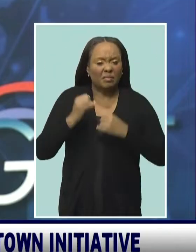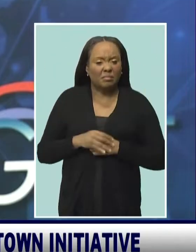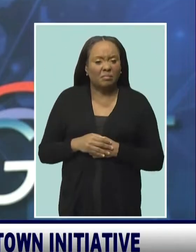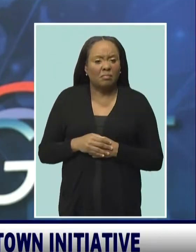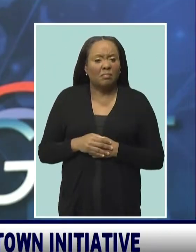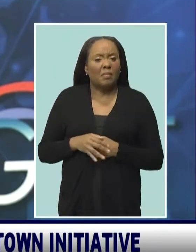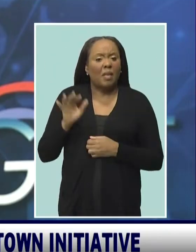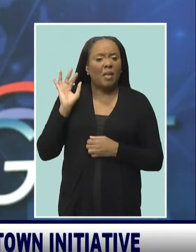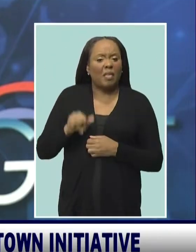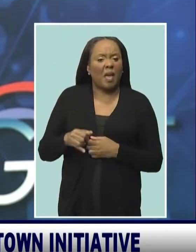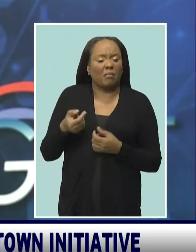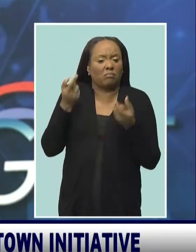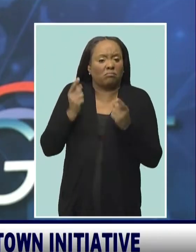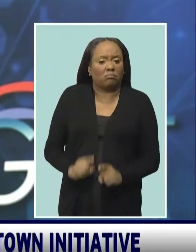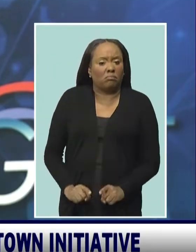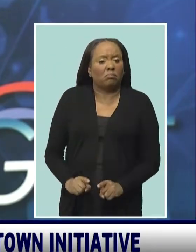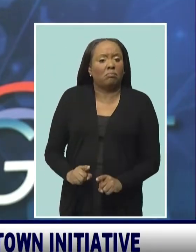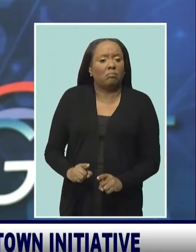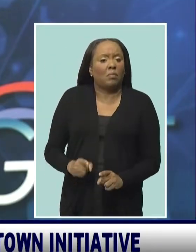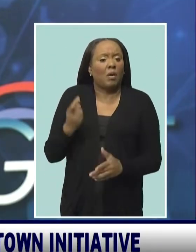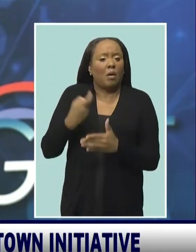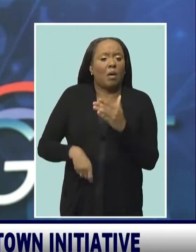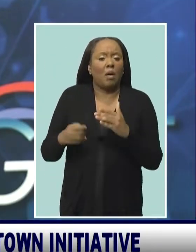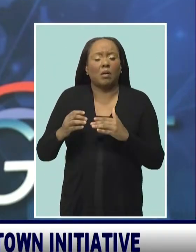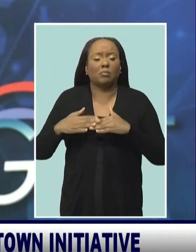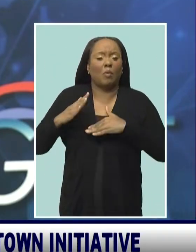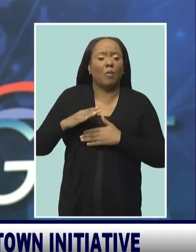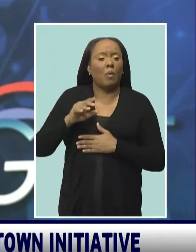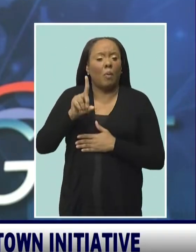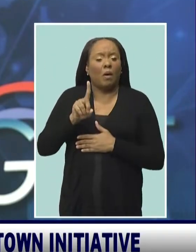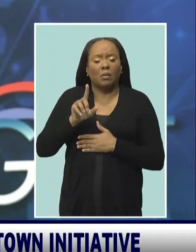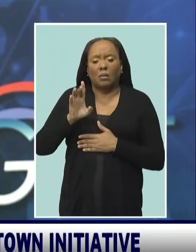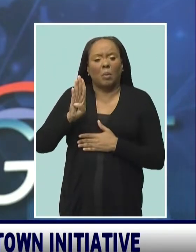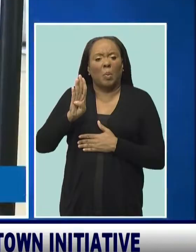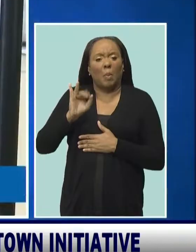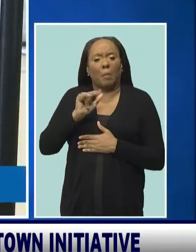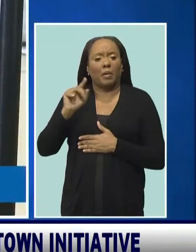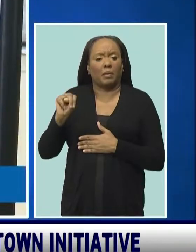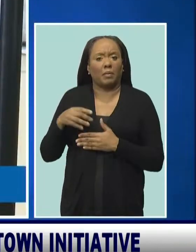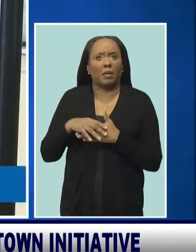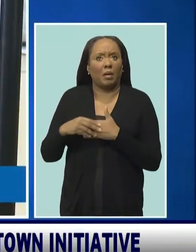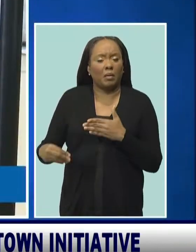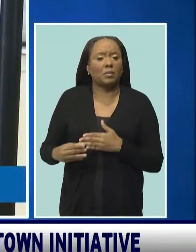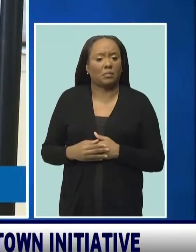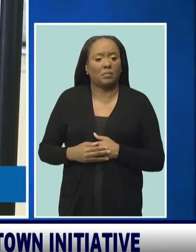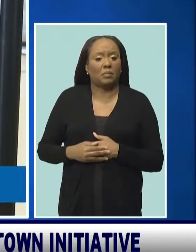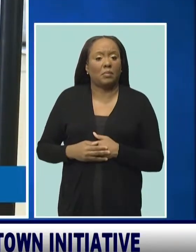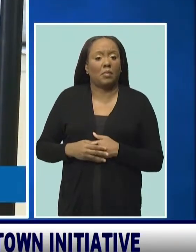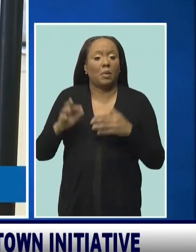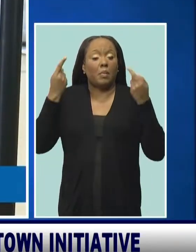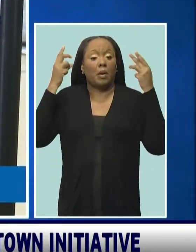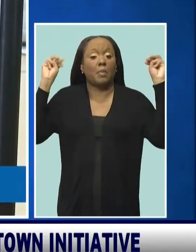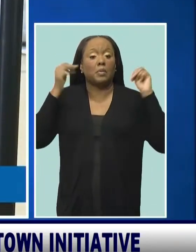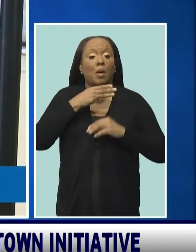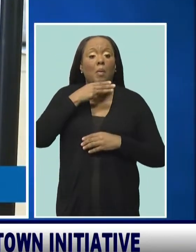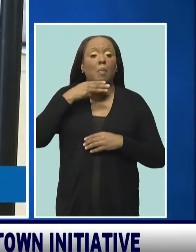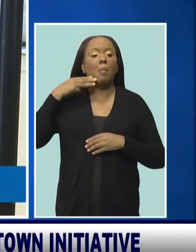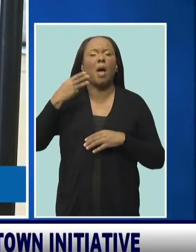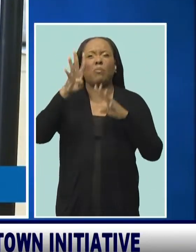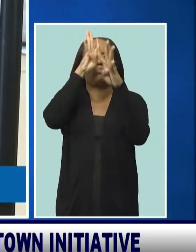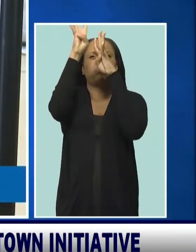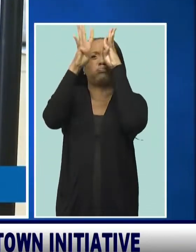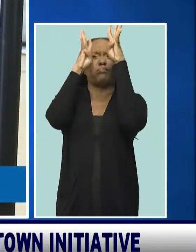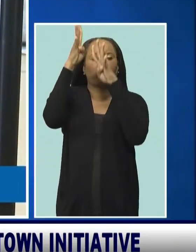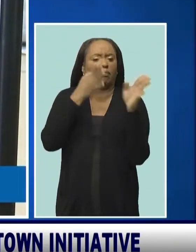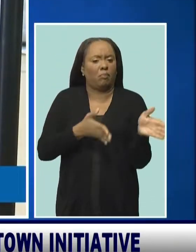deal to help small island developing states. The latest to back the plan, conceptualized by Prime Minister Mia Motley, is